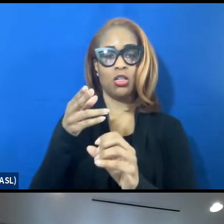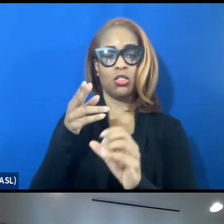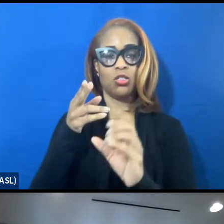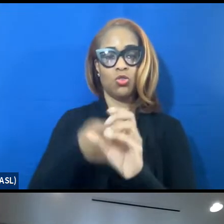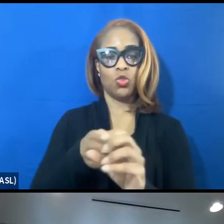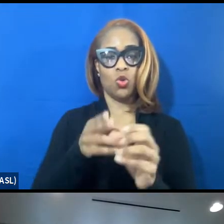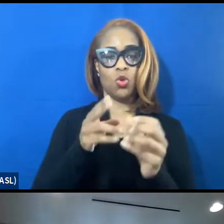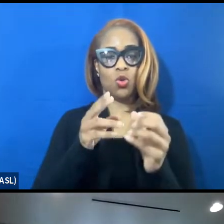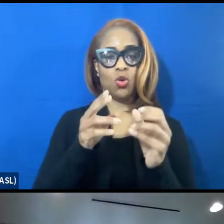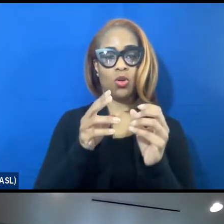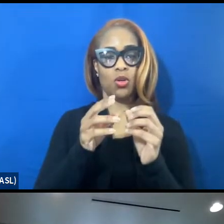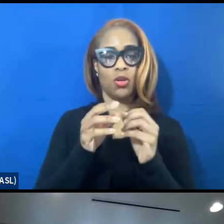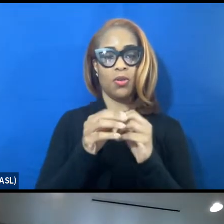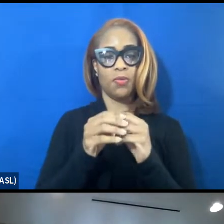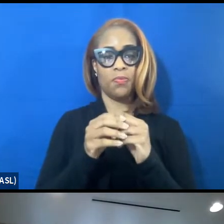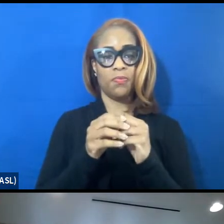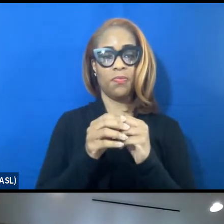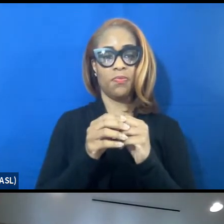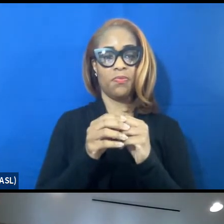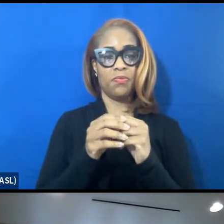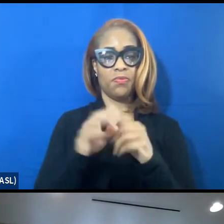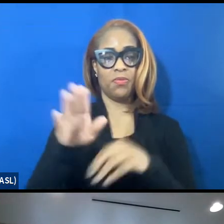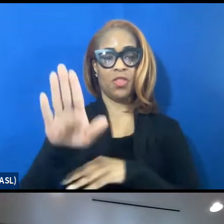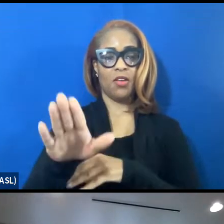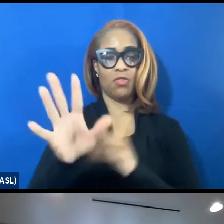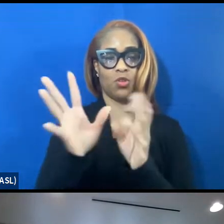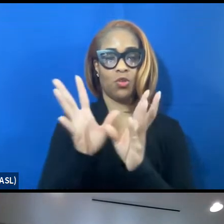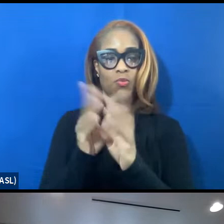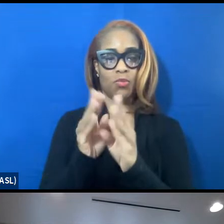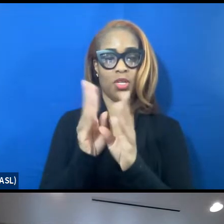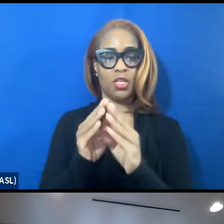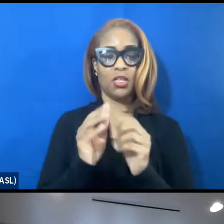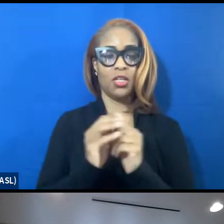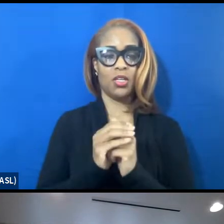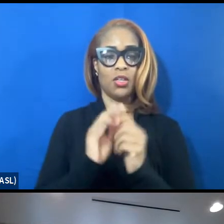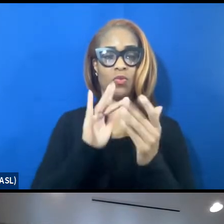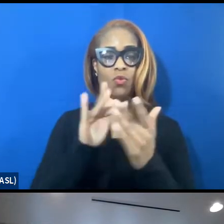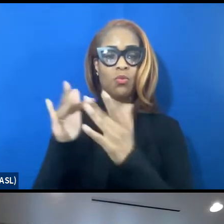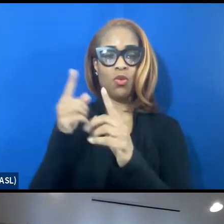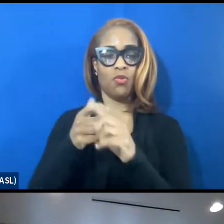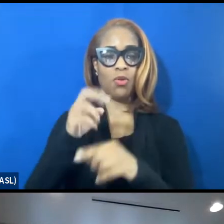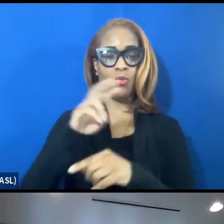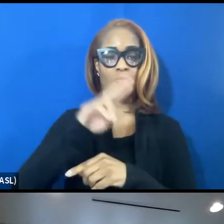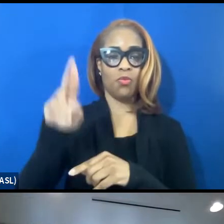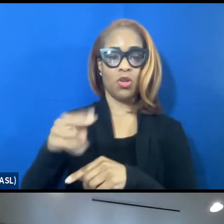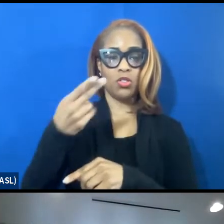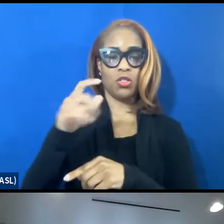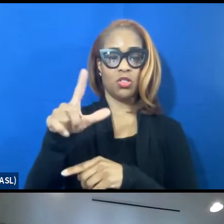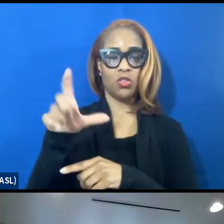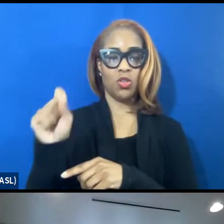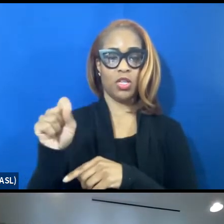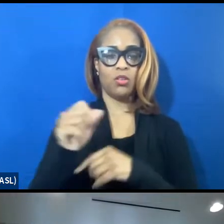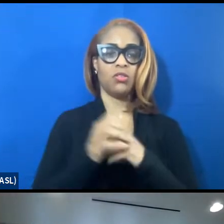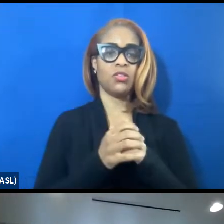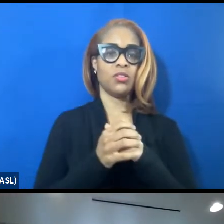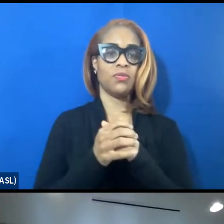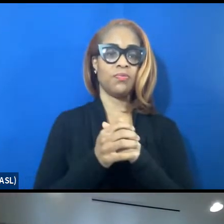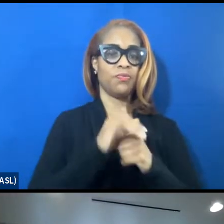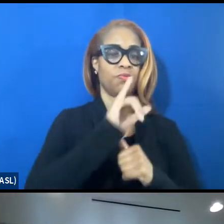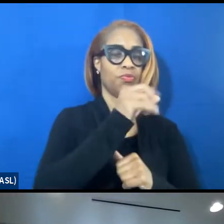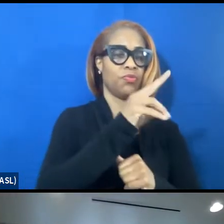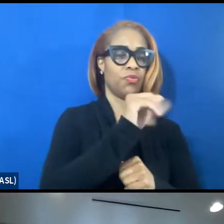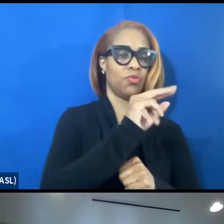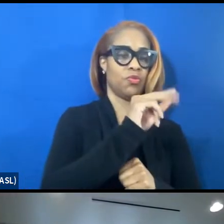attending uh this this afternoon meeting uh remotely from rochester hills juanita